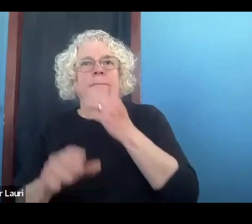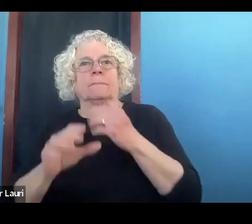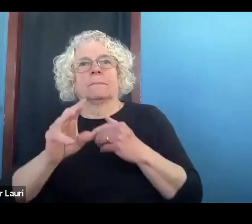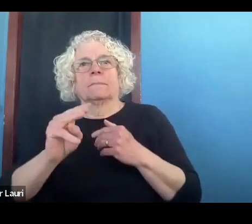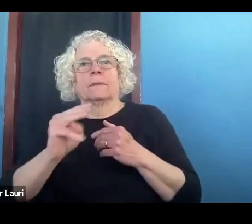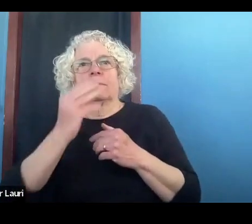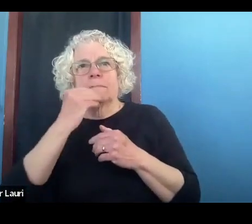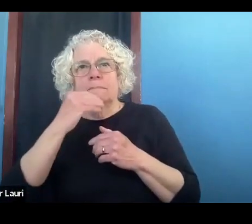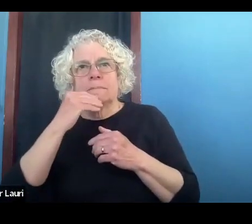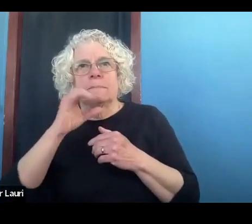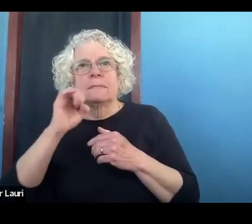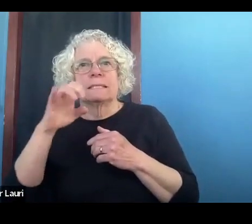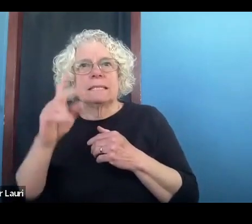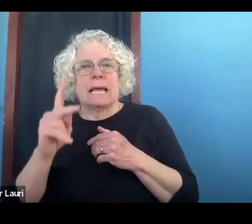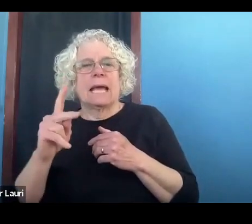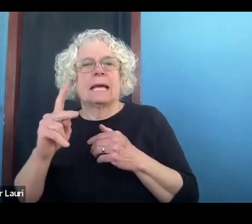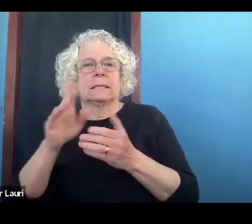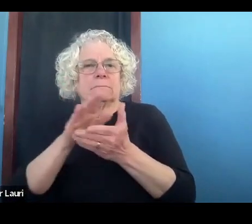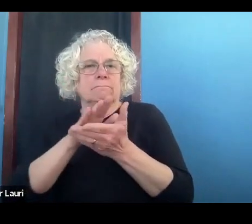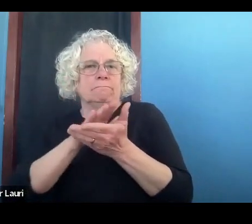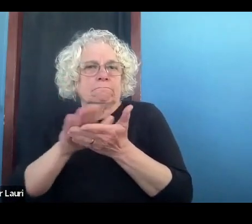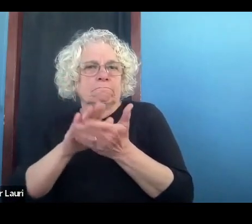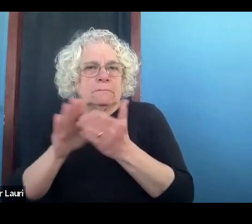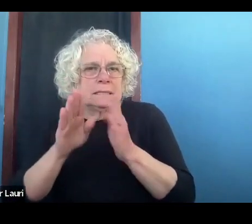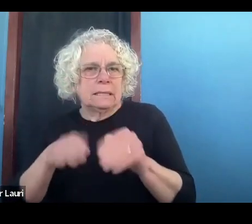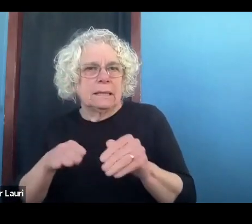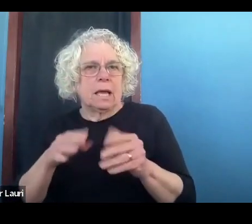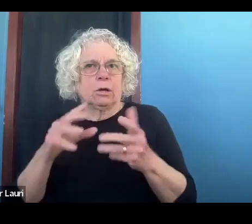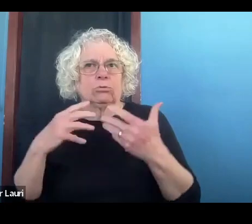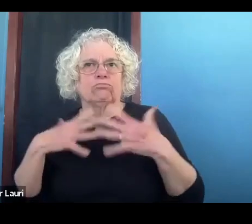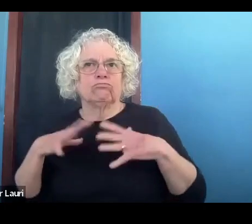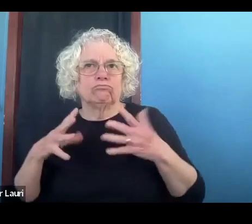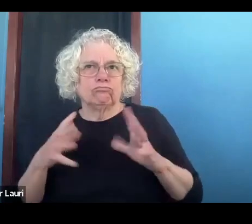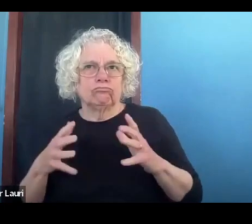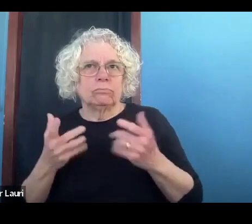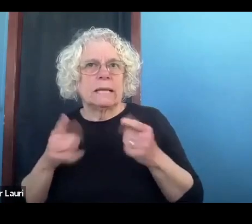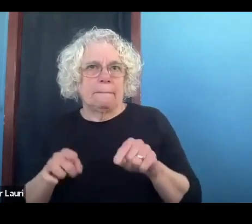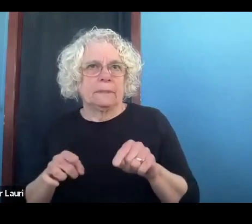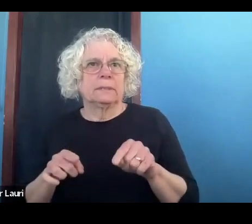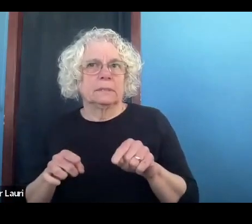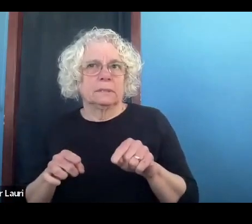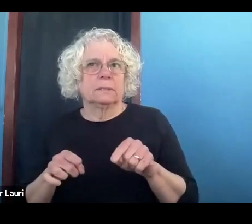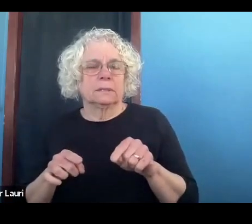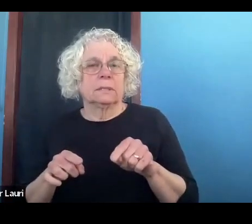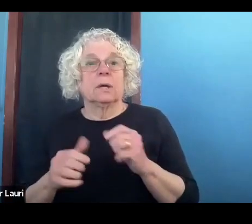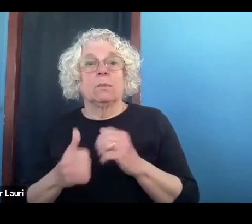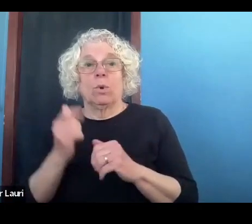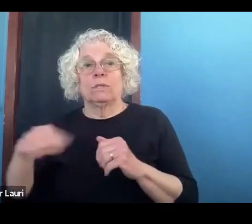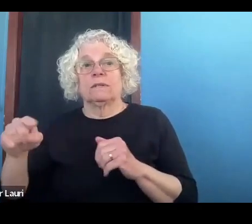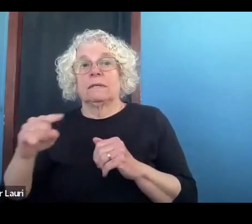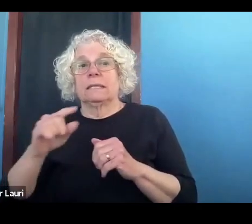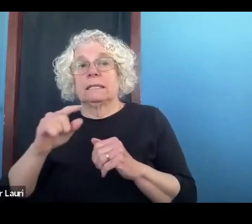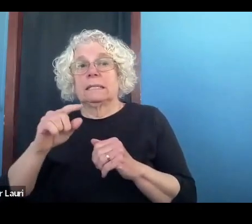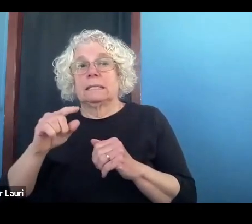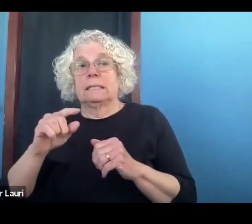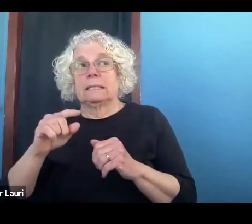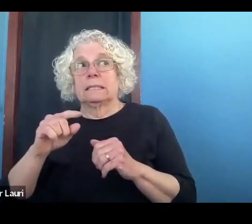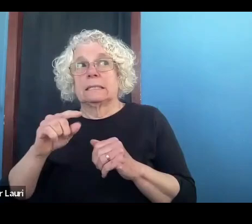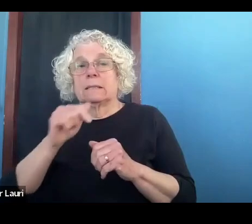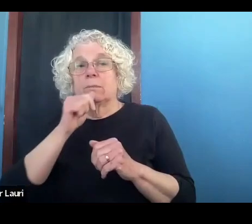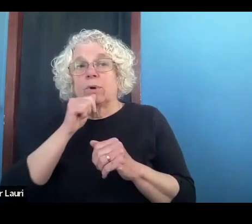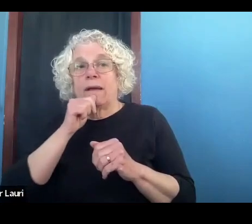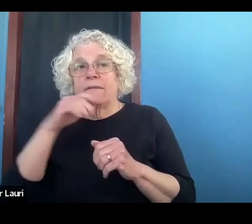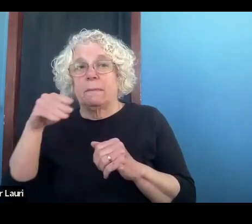housekeeping, laundry, those are all done by the facility. It is mostly private pay with limited help